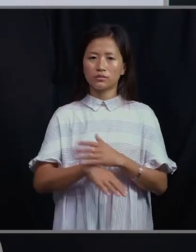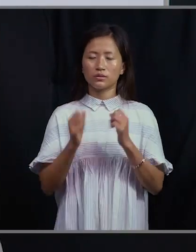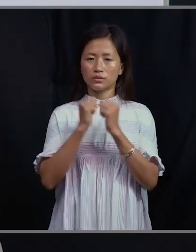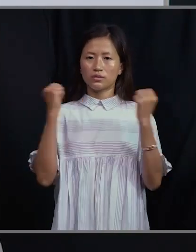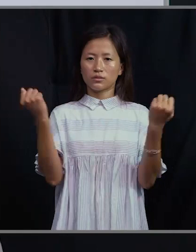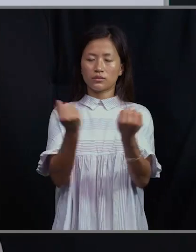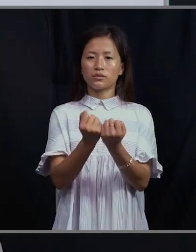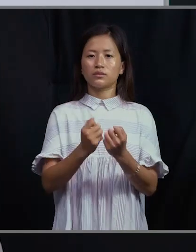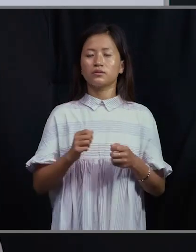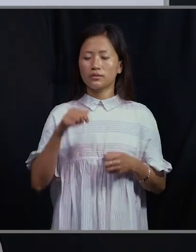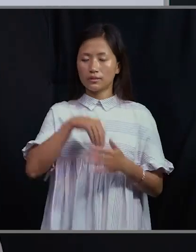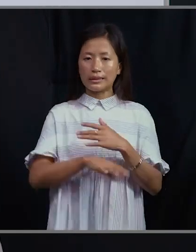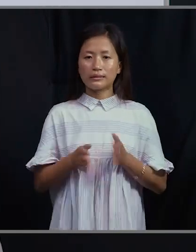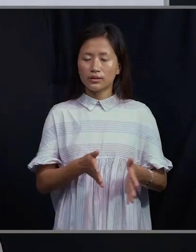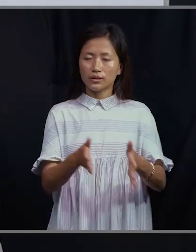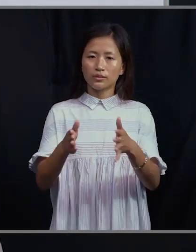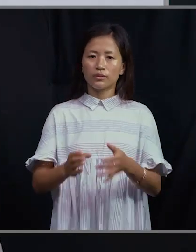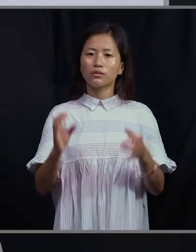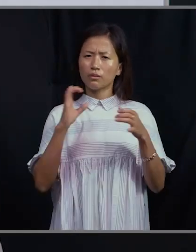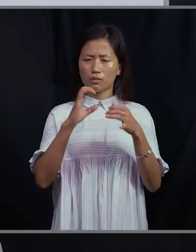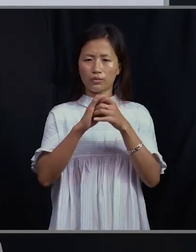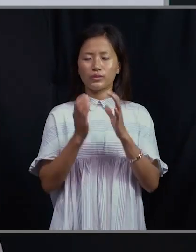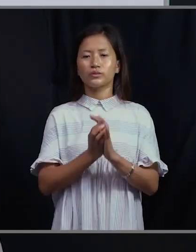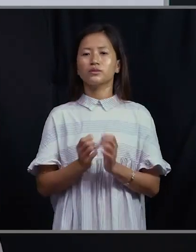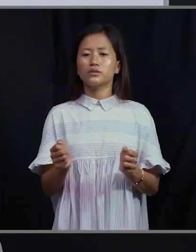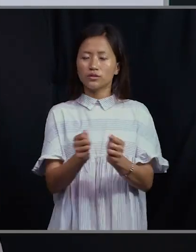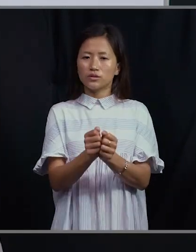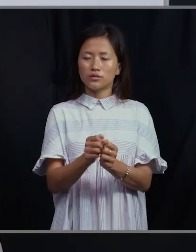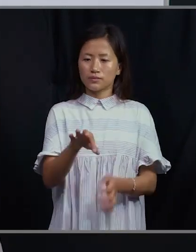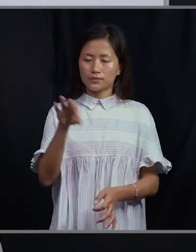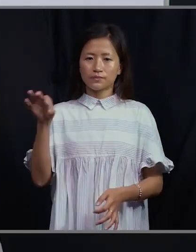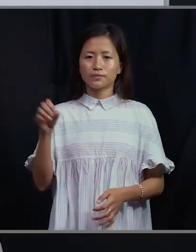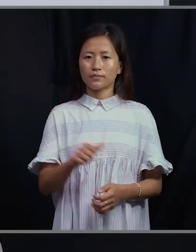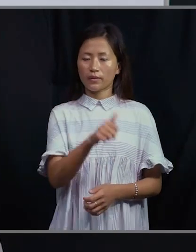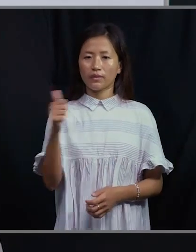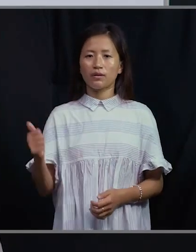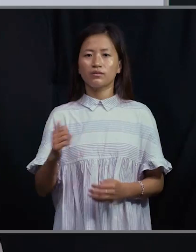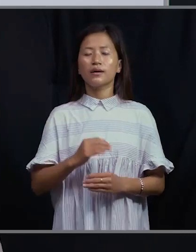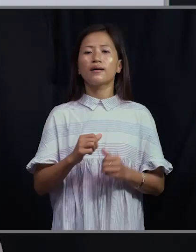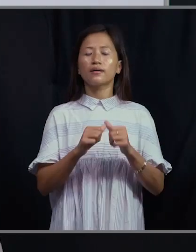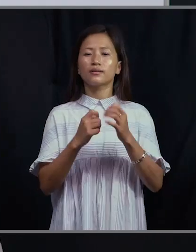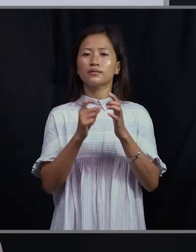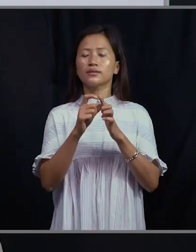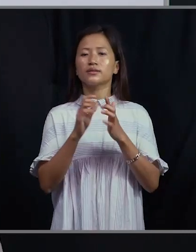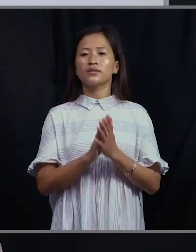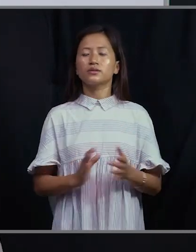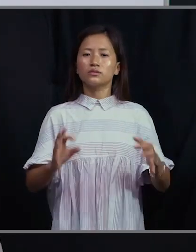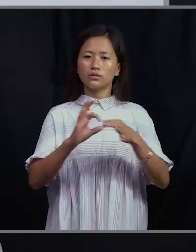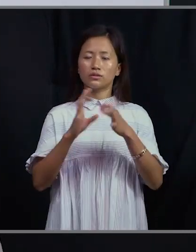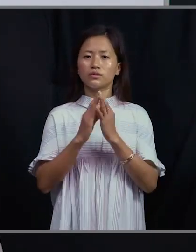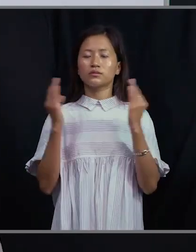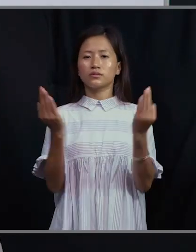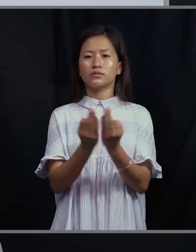society. So in this way, okay, they cooperate with each other, and that is one of the advantage of joint family